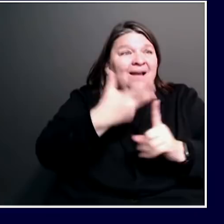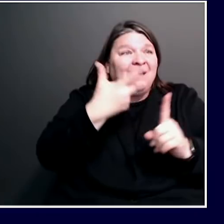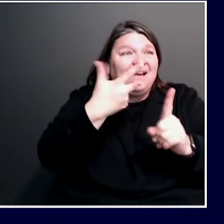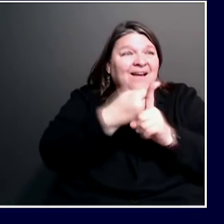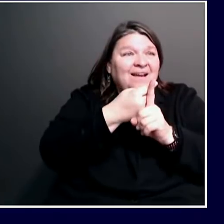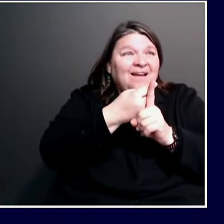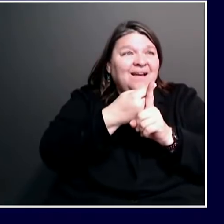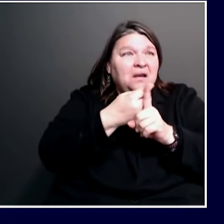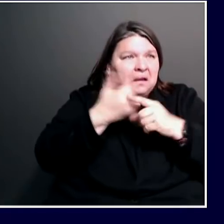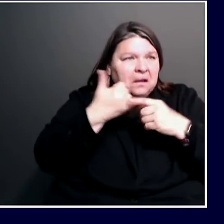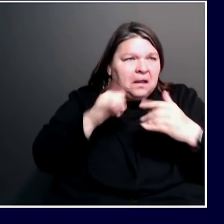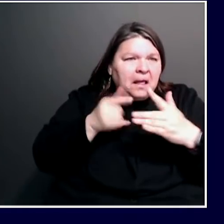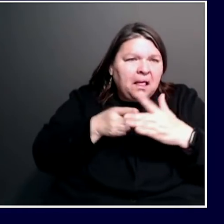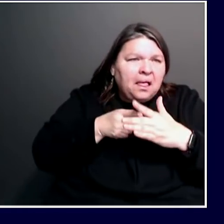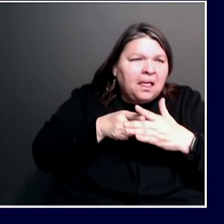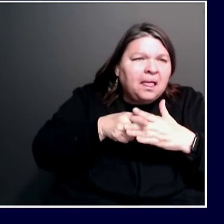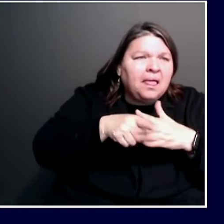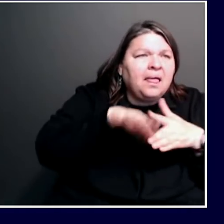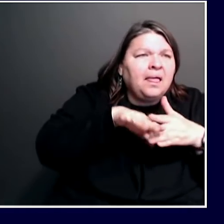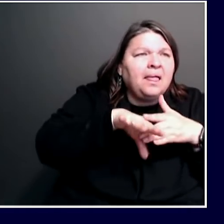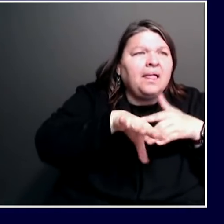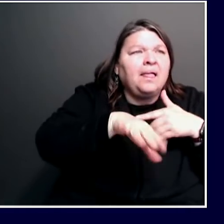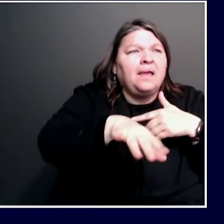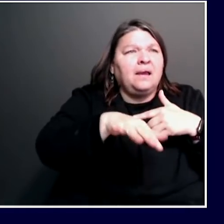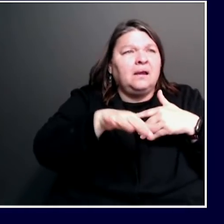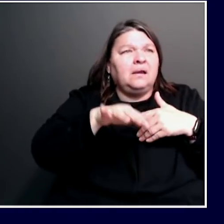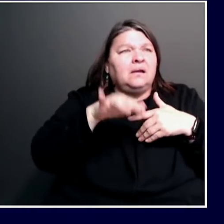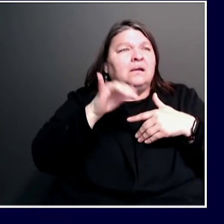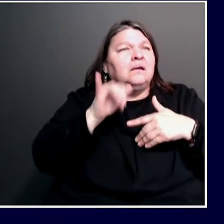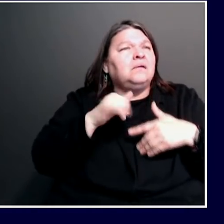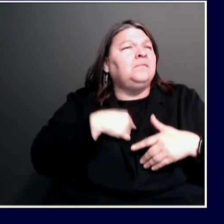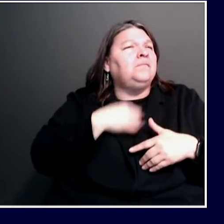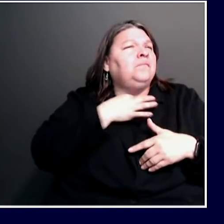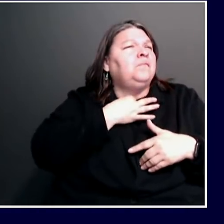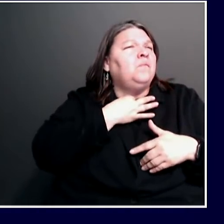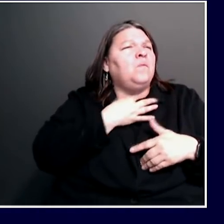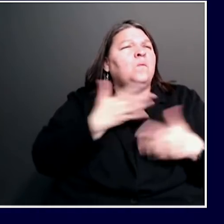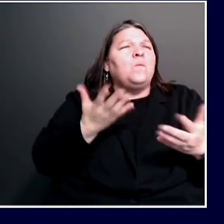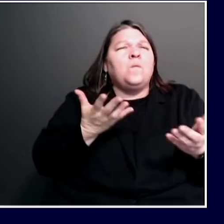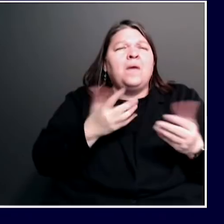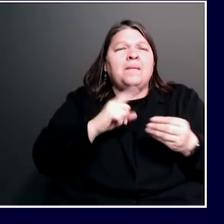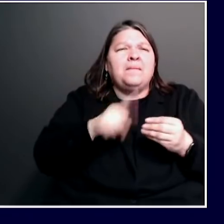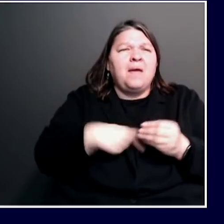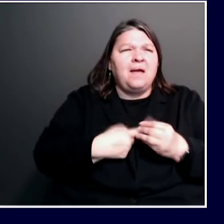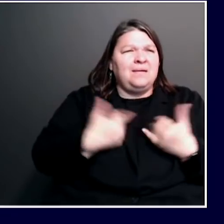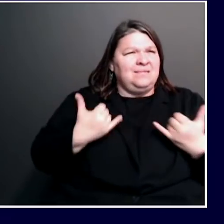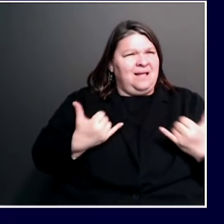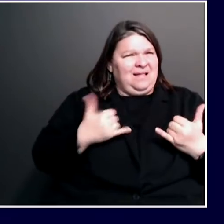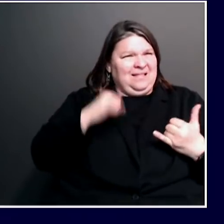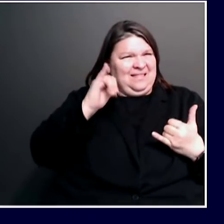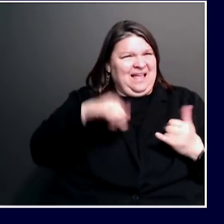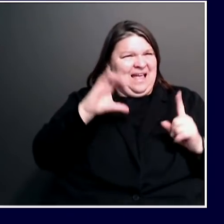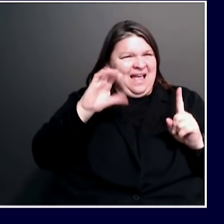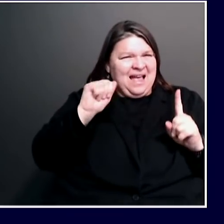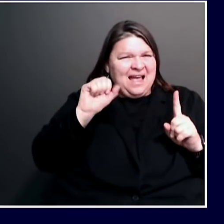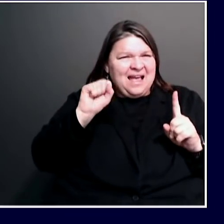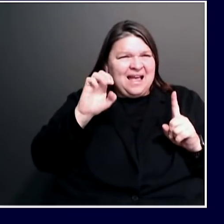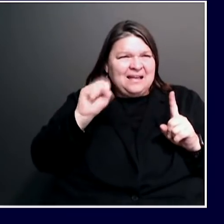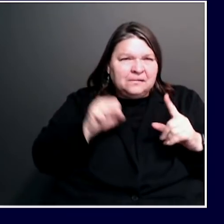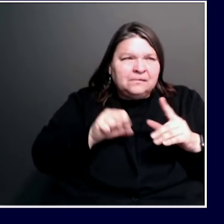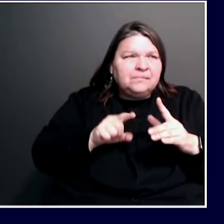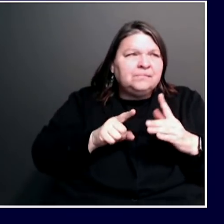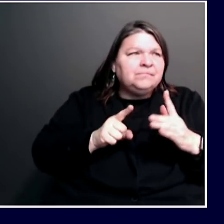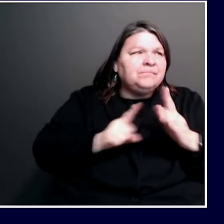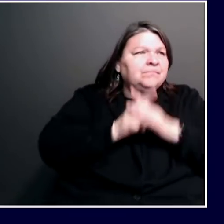seemed to bring that protection back up. And I wanted to ask you about the breakthrough cases right now at the Maine CDC. I know that it's been hard to keep track of this